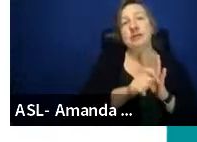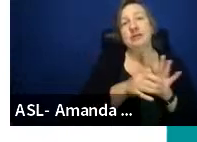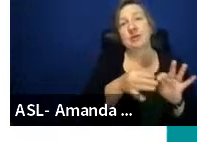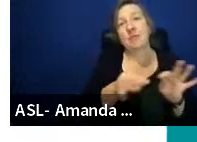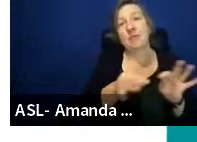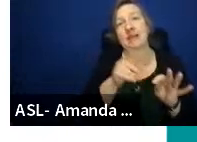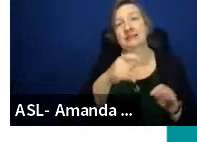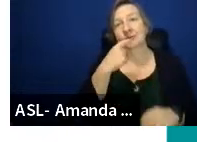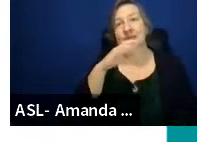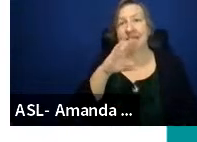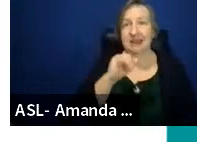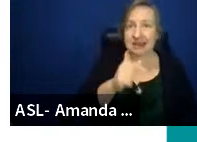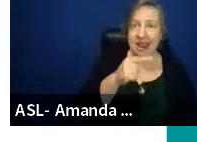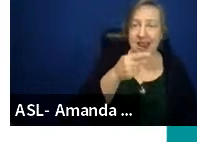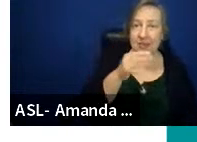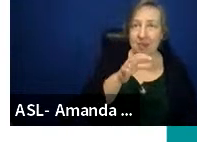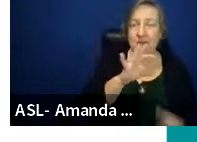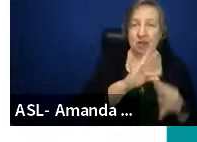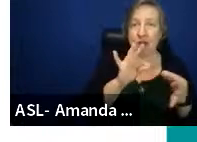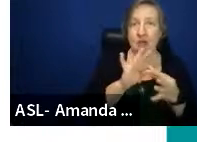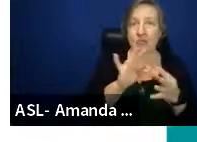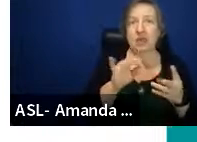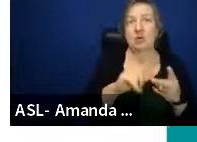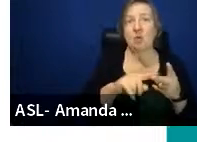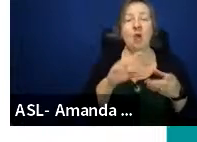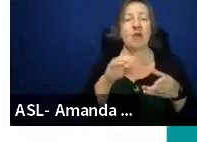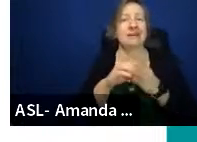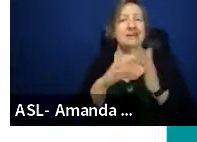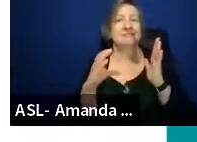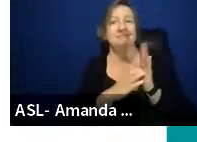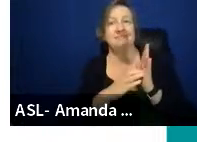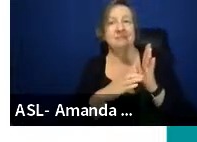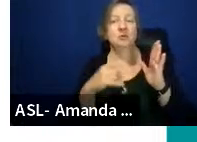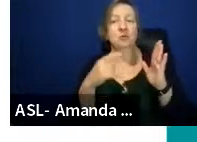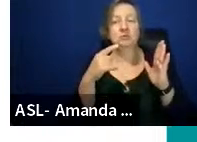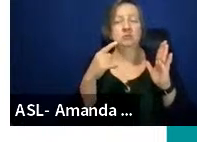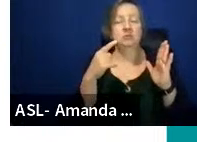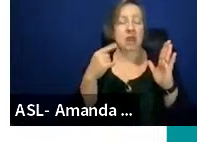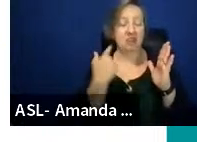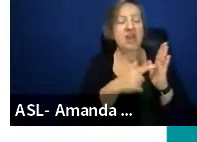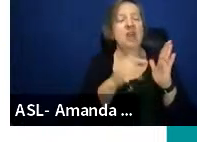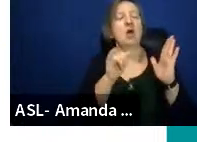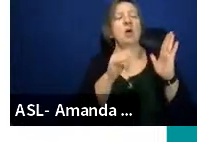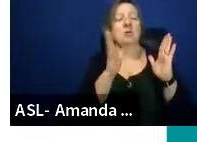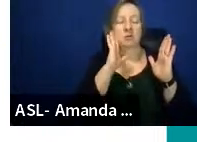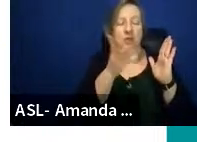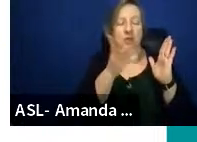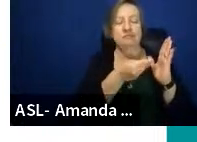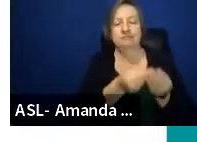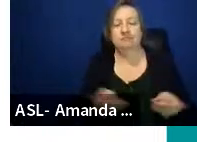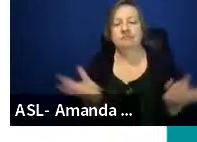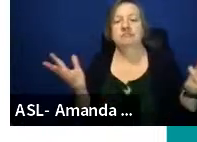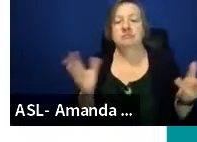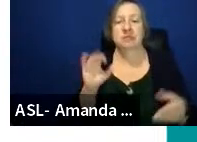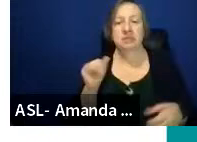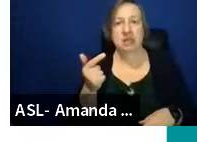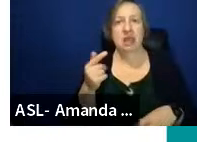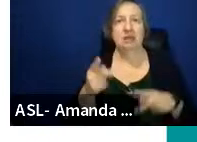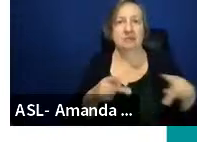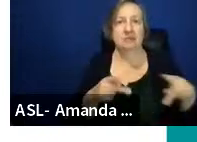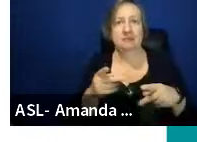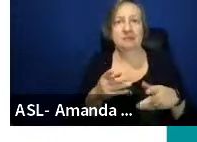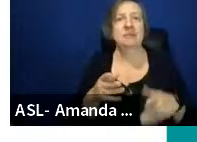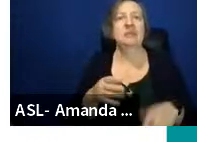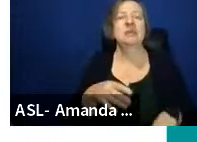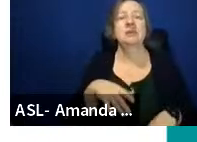or in the body of the message for them to be identified and distributed to CAG members. All written comments must be received prior to 48 hours